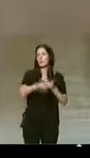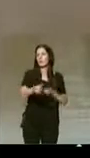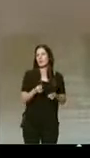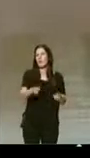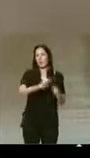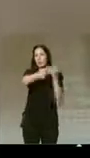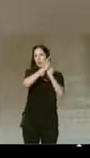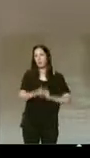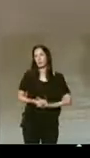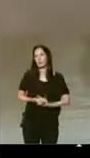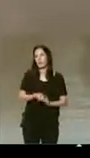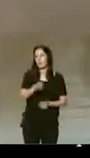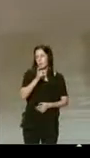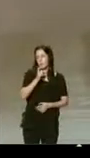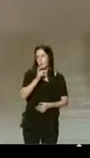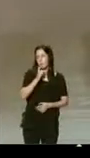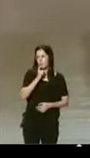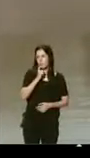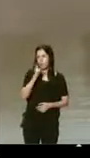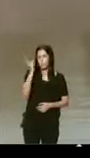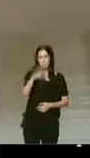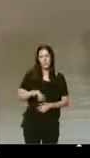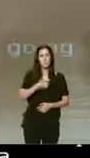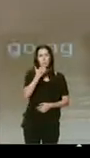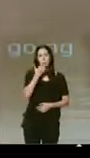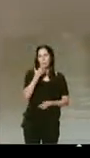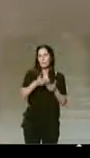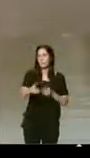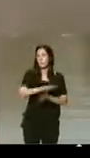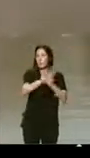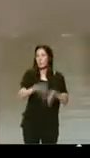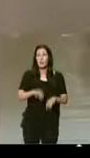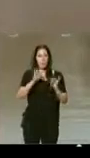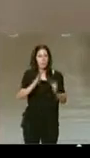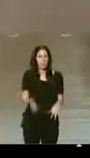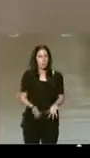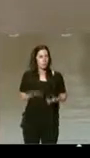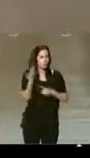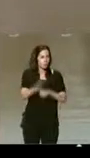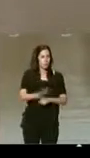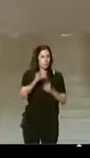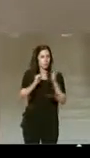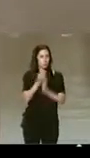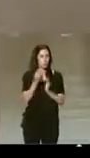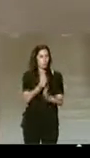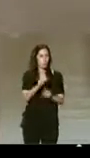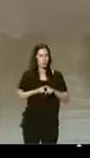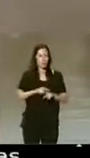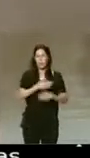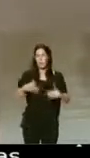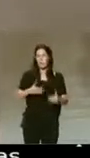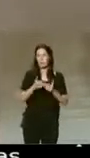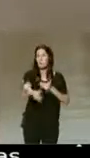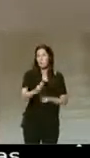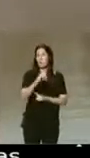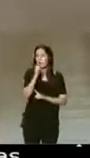that they are going to bring about a change, a major change. If you are launching any type of product,